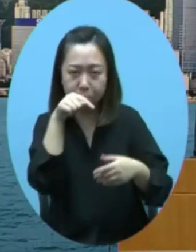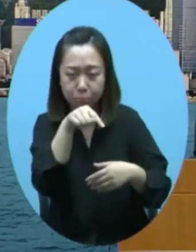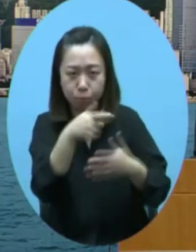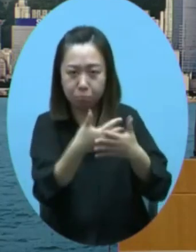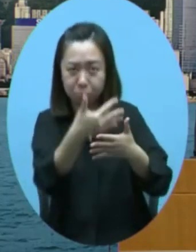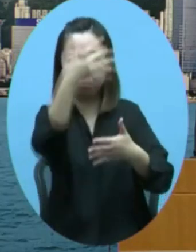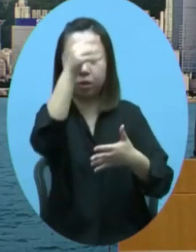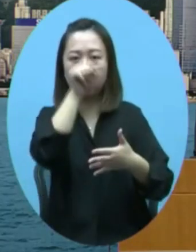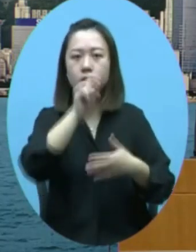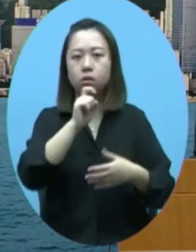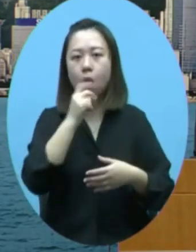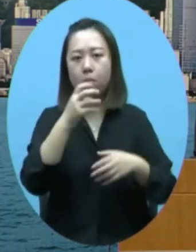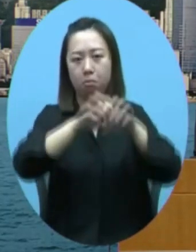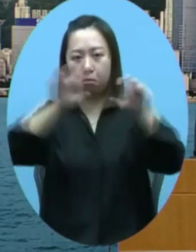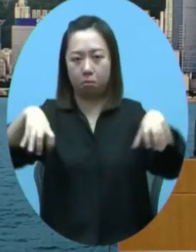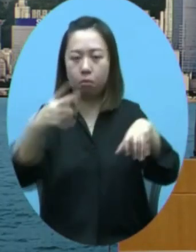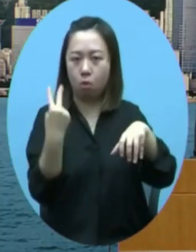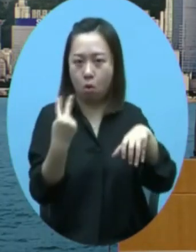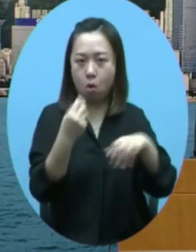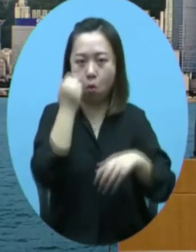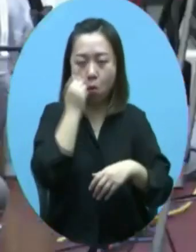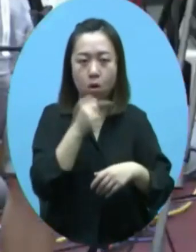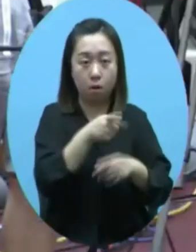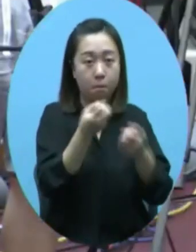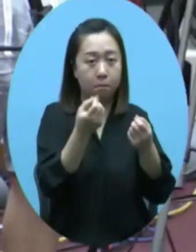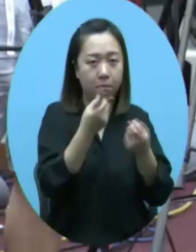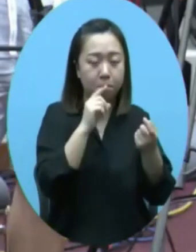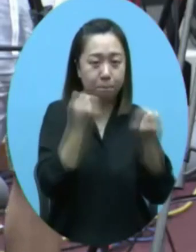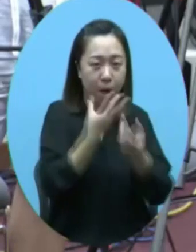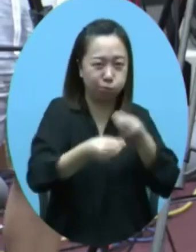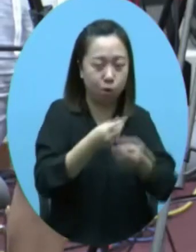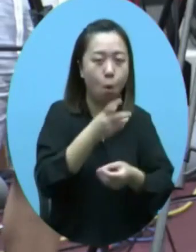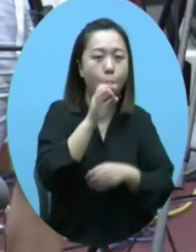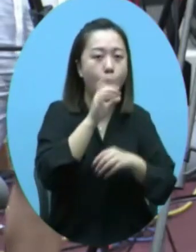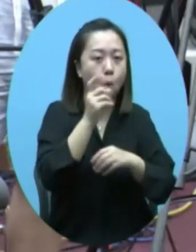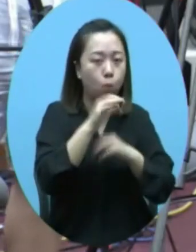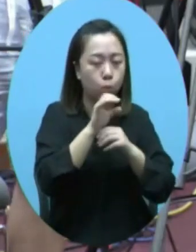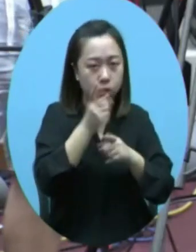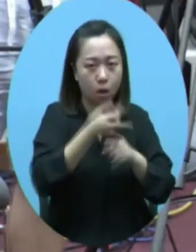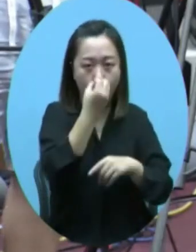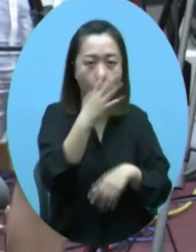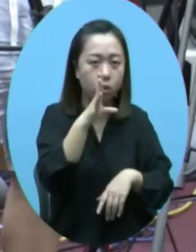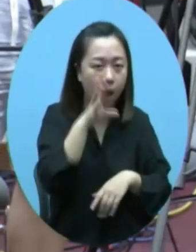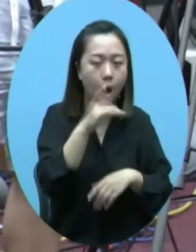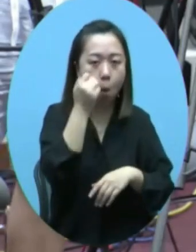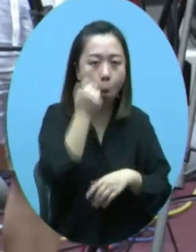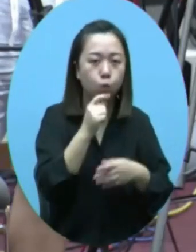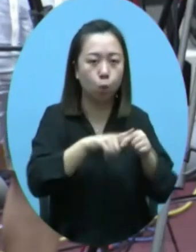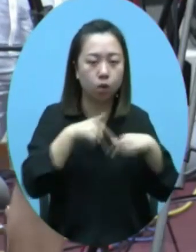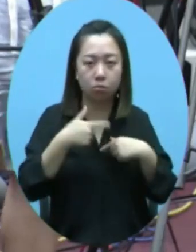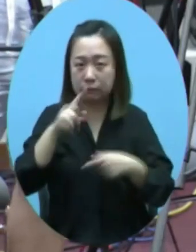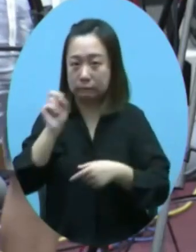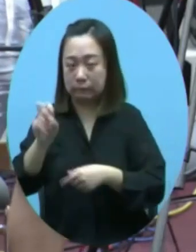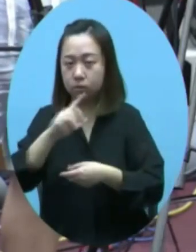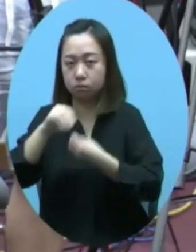well, the building of where it is located have 2 elderly homes. And in this case, it's the Kwang Tai Care for the Aged Center Limited.